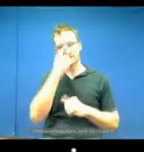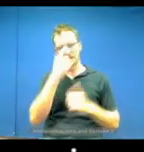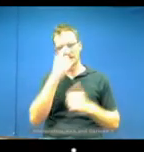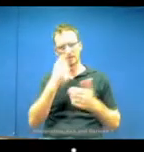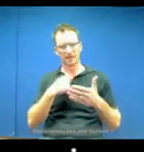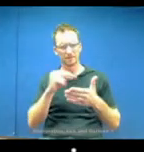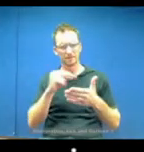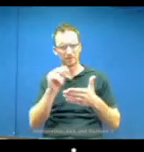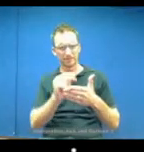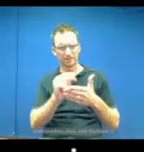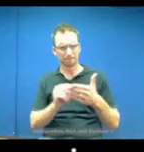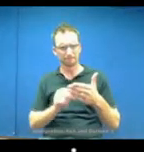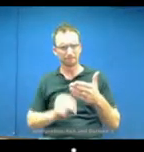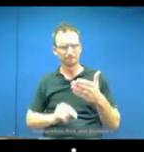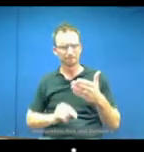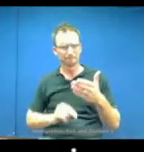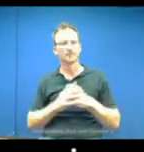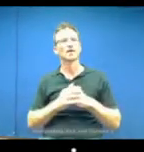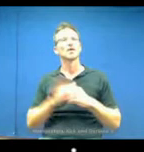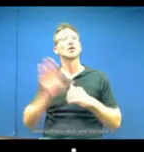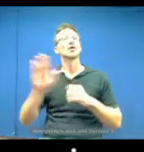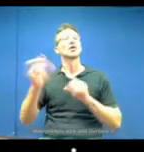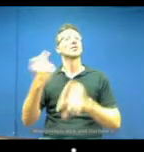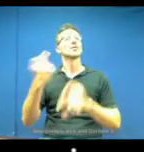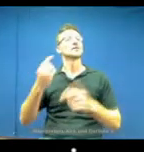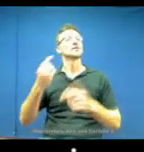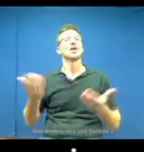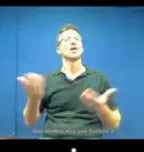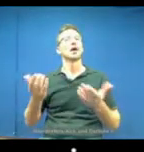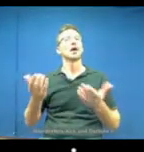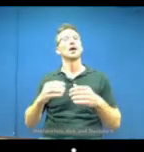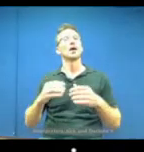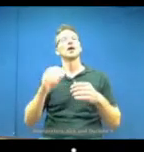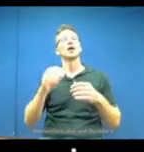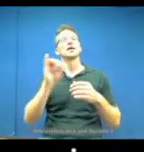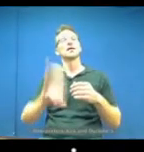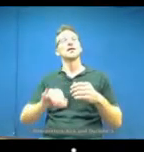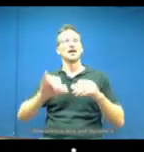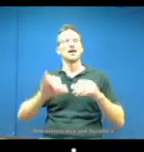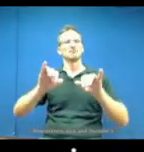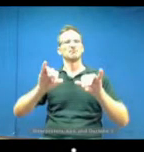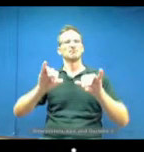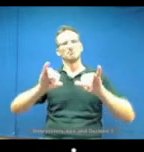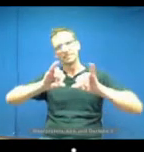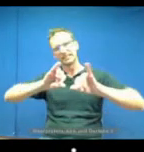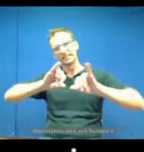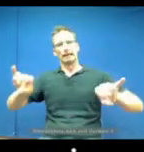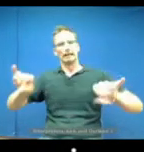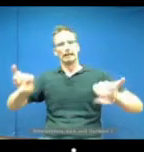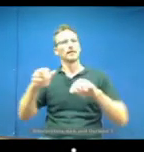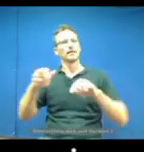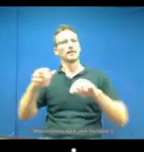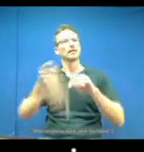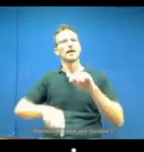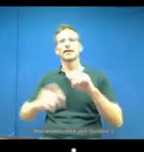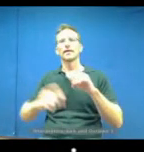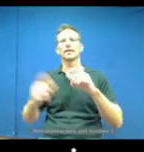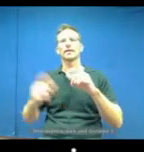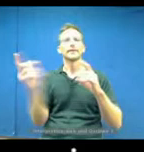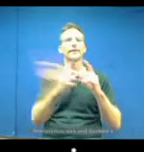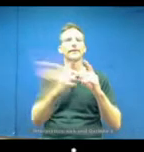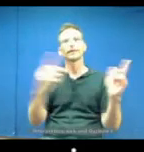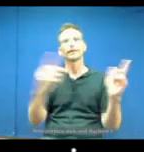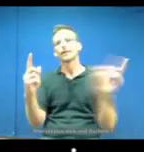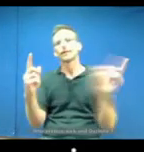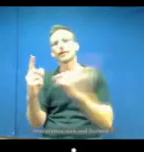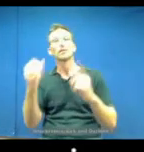I think that, and the question is, what are the conditions for stay away provisions if both parties work at the same workplace, or go to the